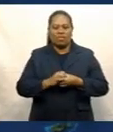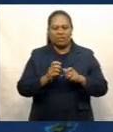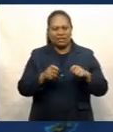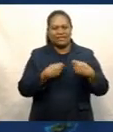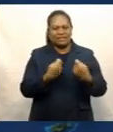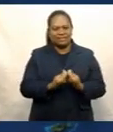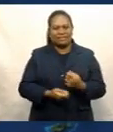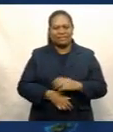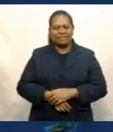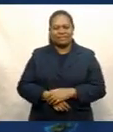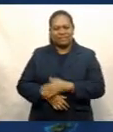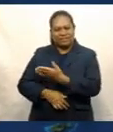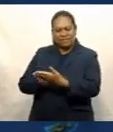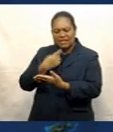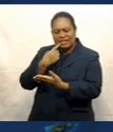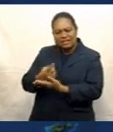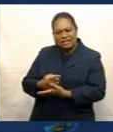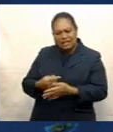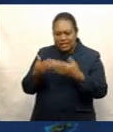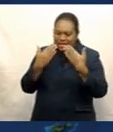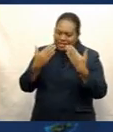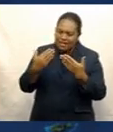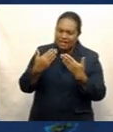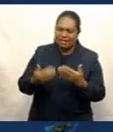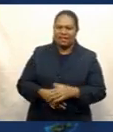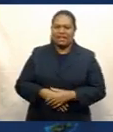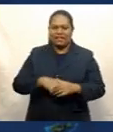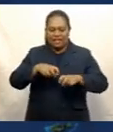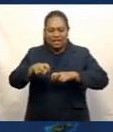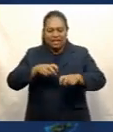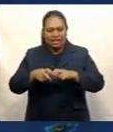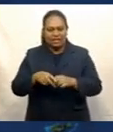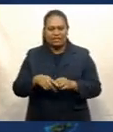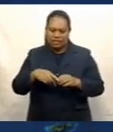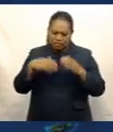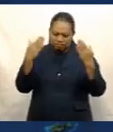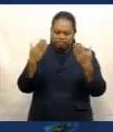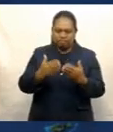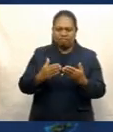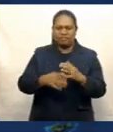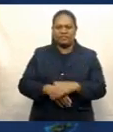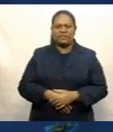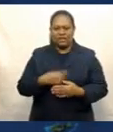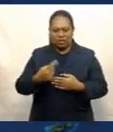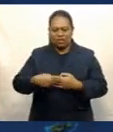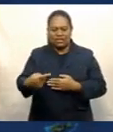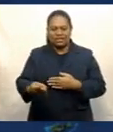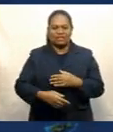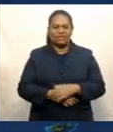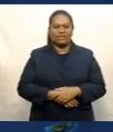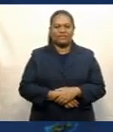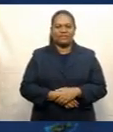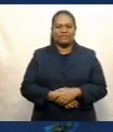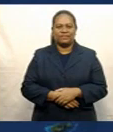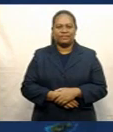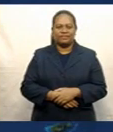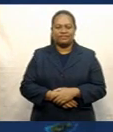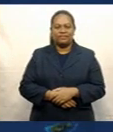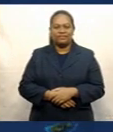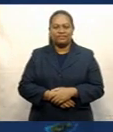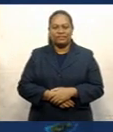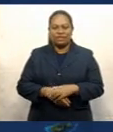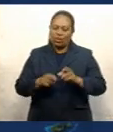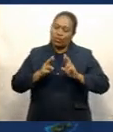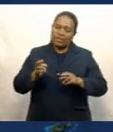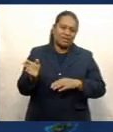these athletes who, maintained their focus right throughout all this time. And I just wish them all